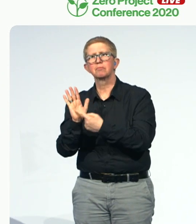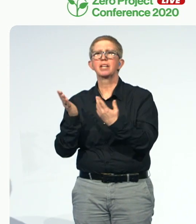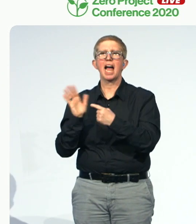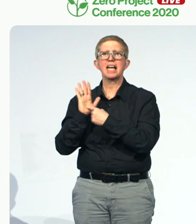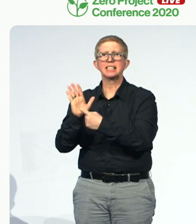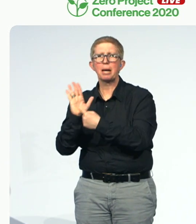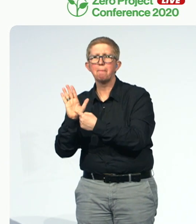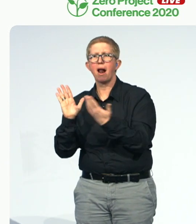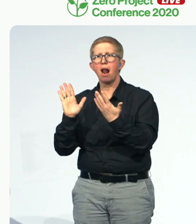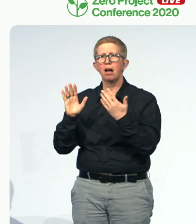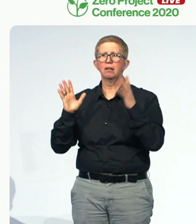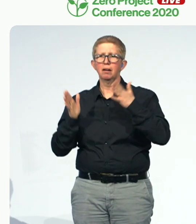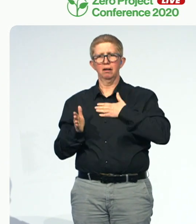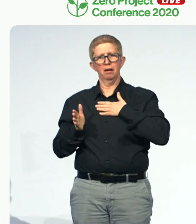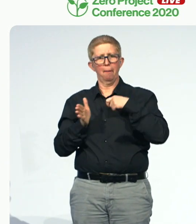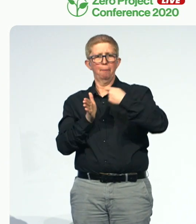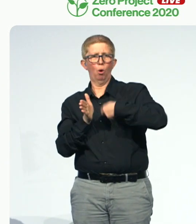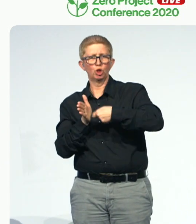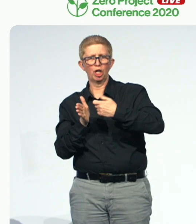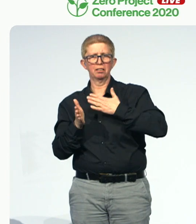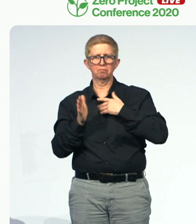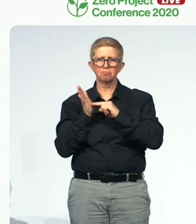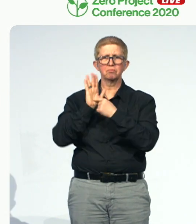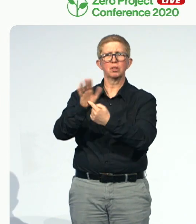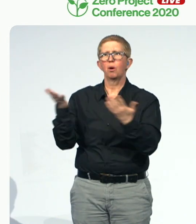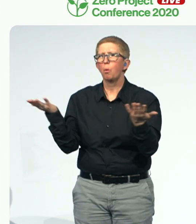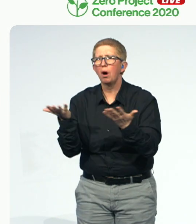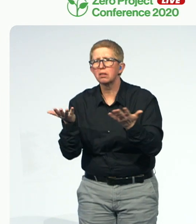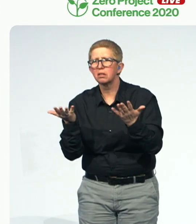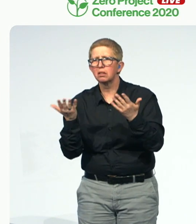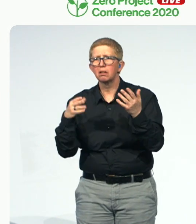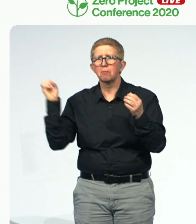a project that we're doing. Where's that clicker?